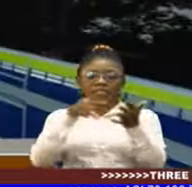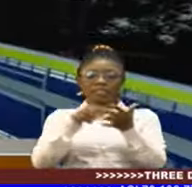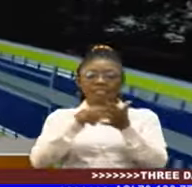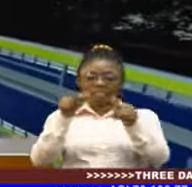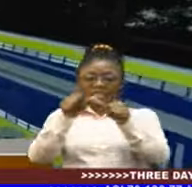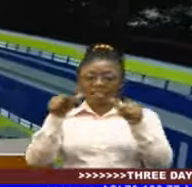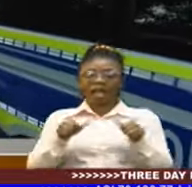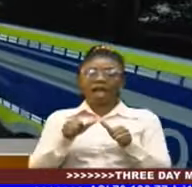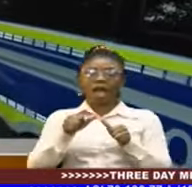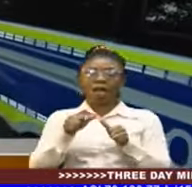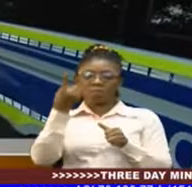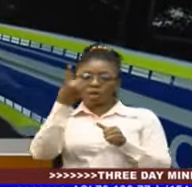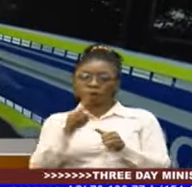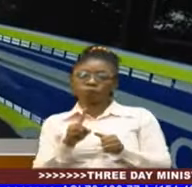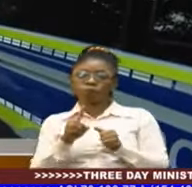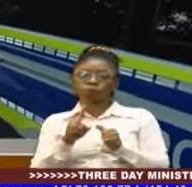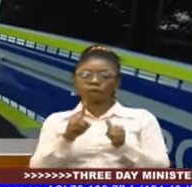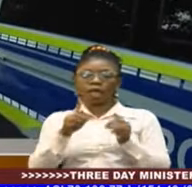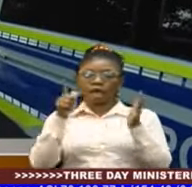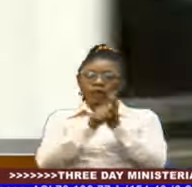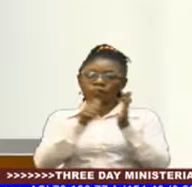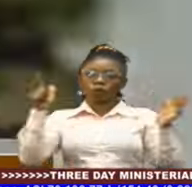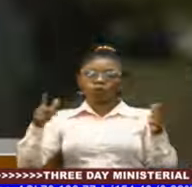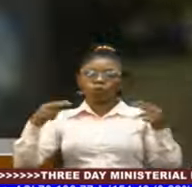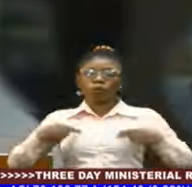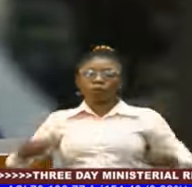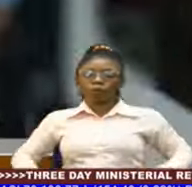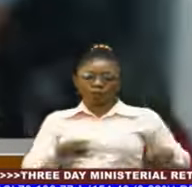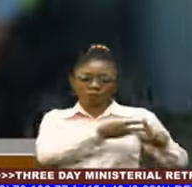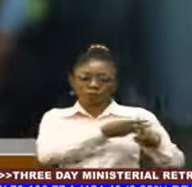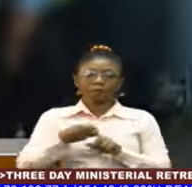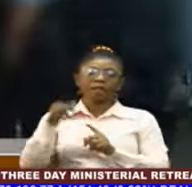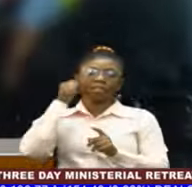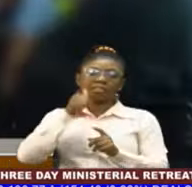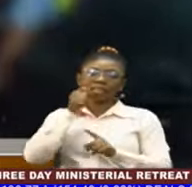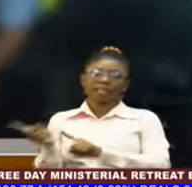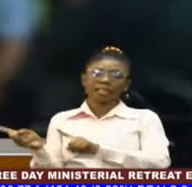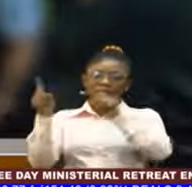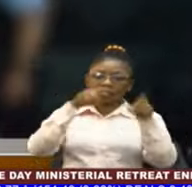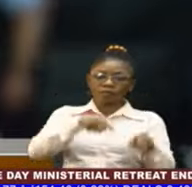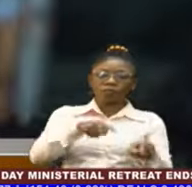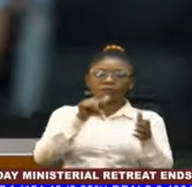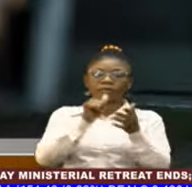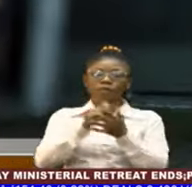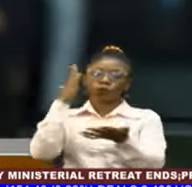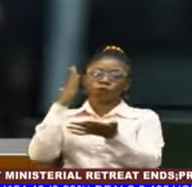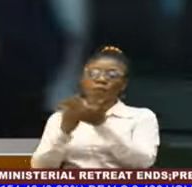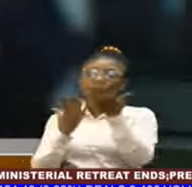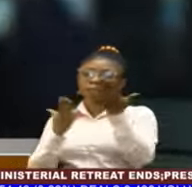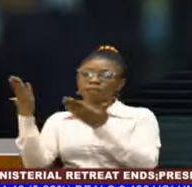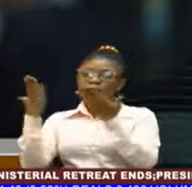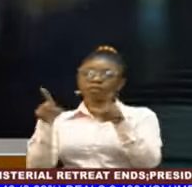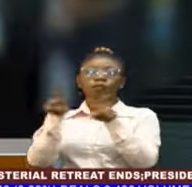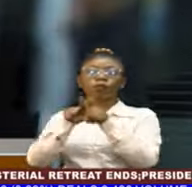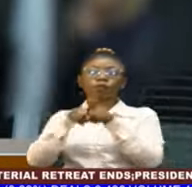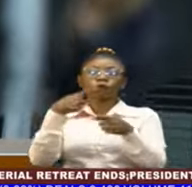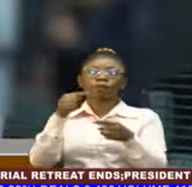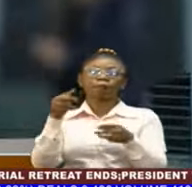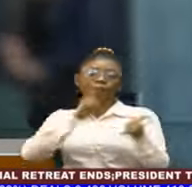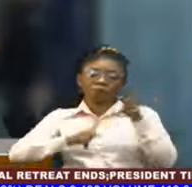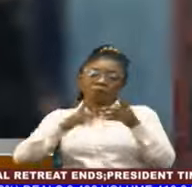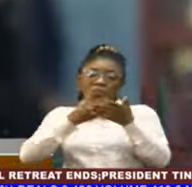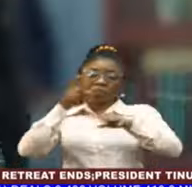alone, smugglers drop off people daily. New arrivals put a strain on services as well as the people.